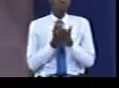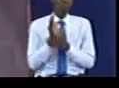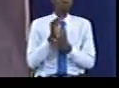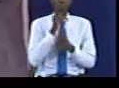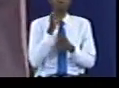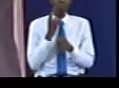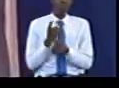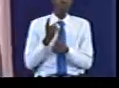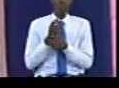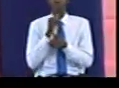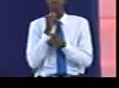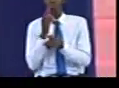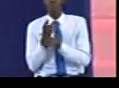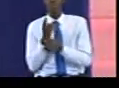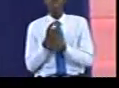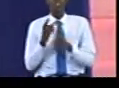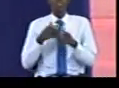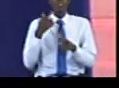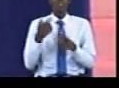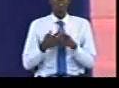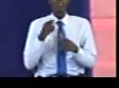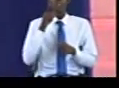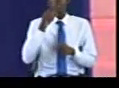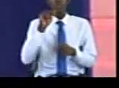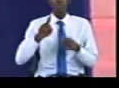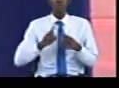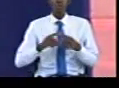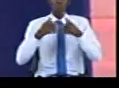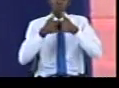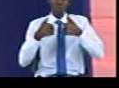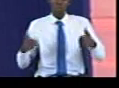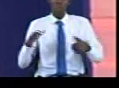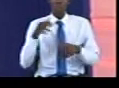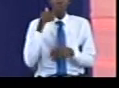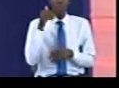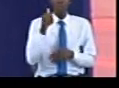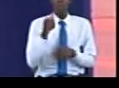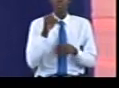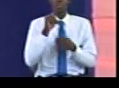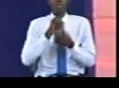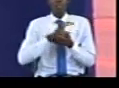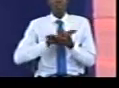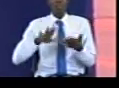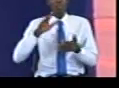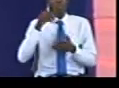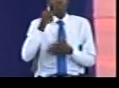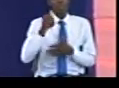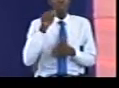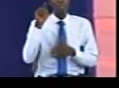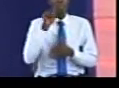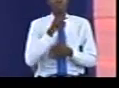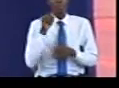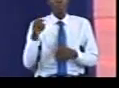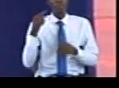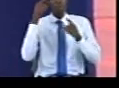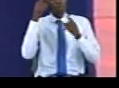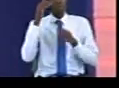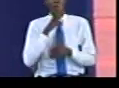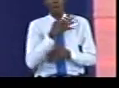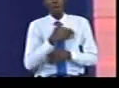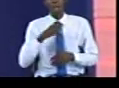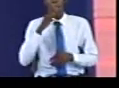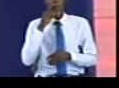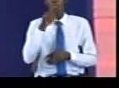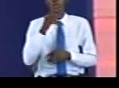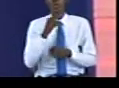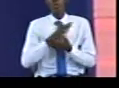need to live the privileged life of being born again. Sanctify yourselves, therefore, and be ye holy, for I am the Lord